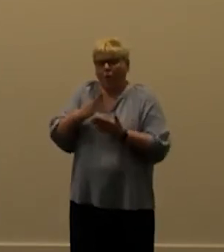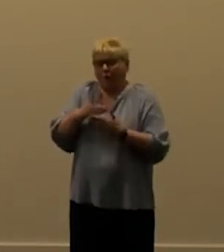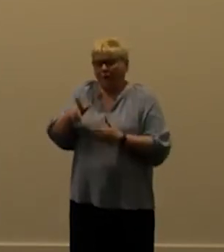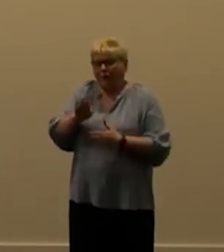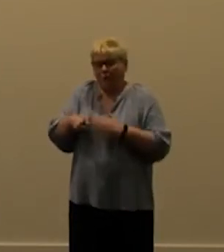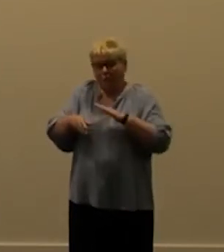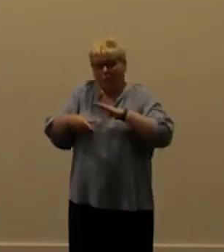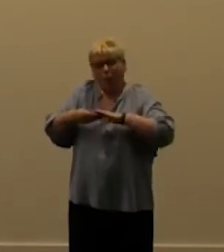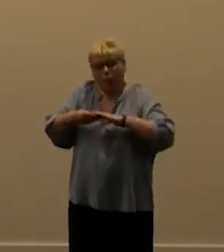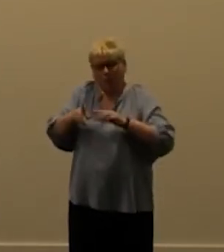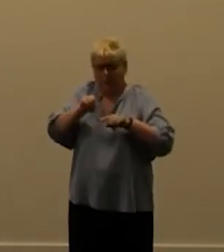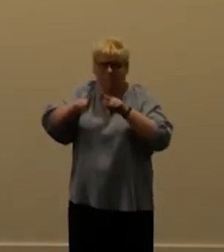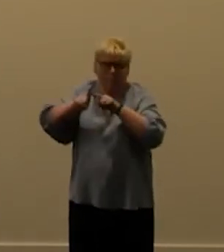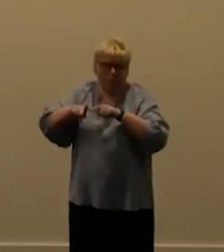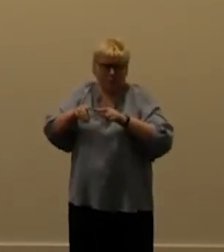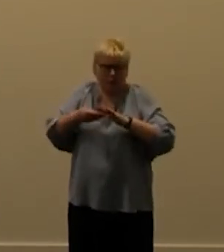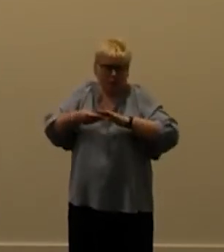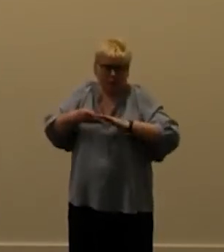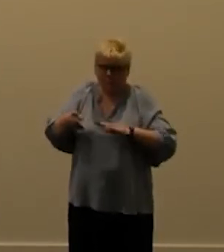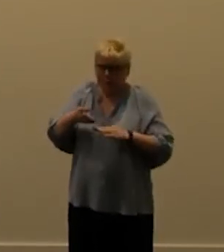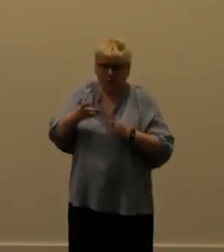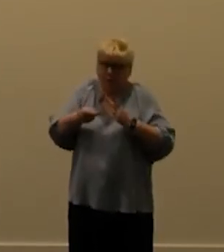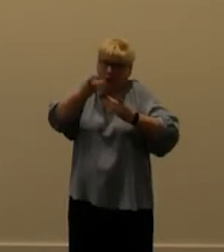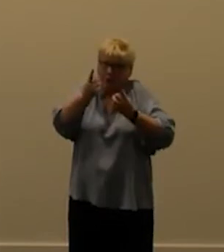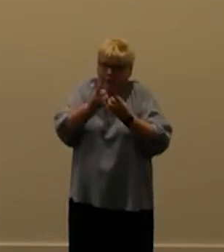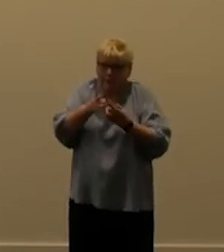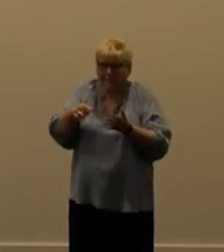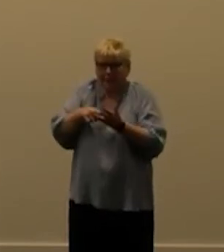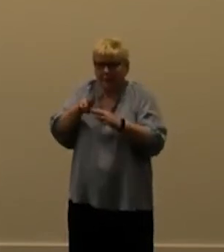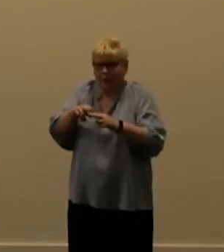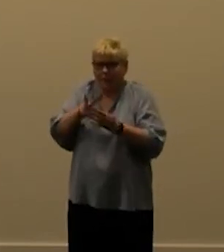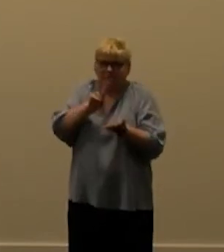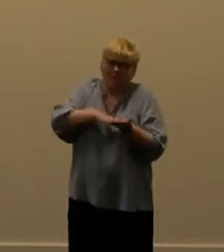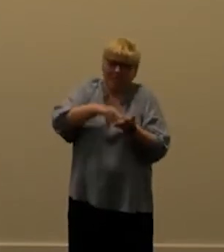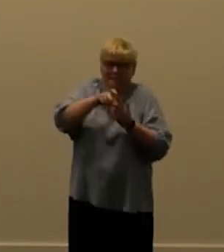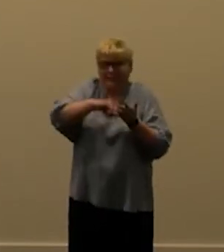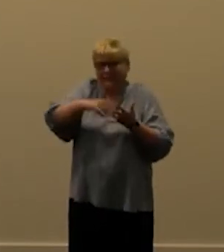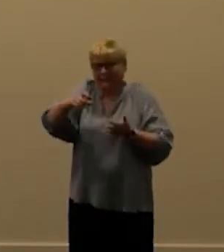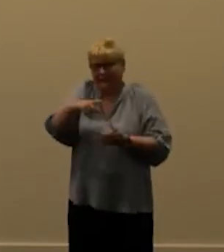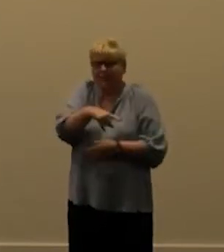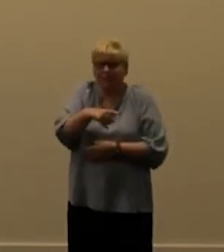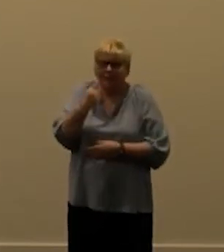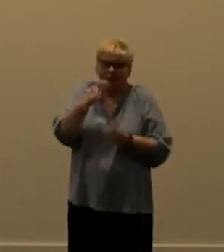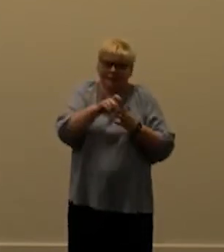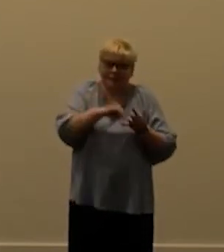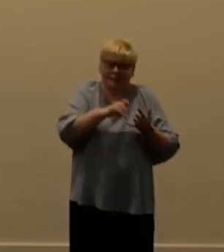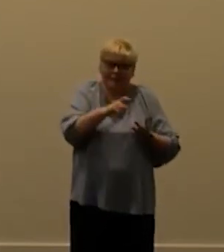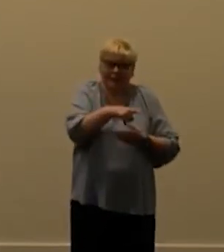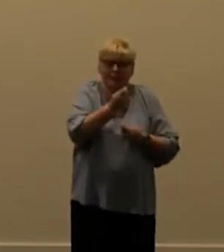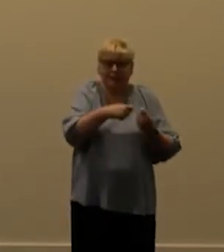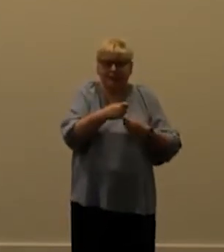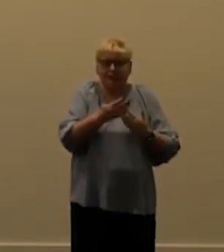cloud agnostic, multi-cloud. That's another thing that's got going for Terraform versus, say, DSC. Because DSC, I think they are translating it to be